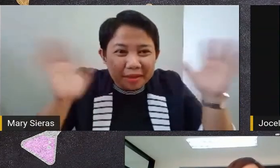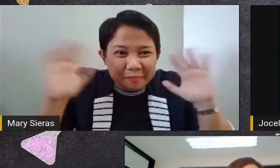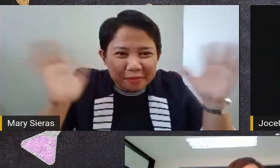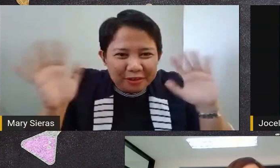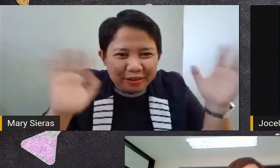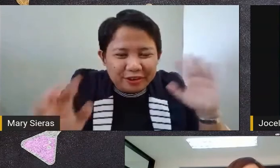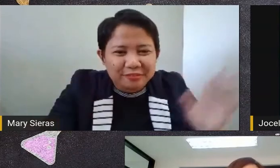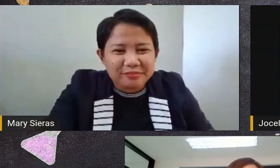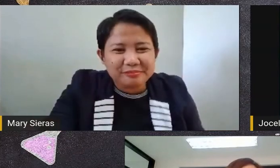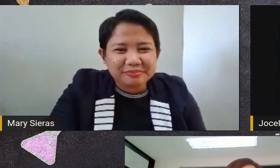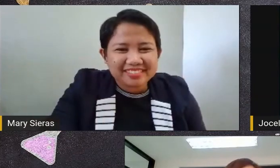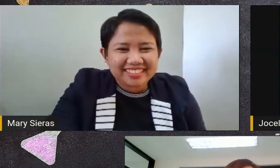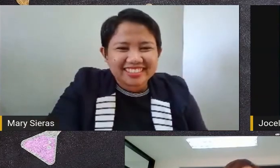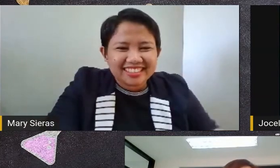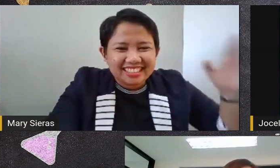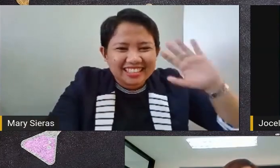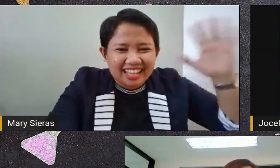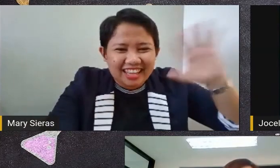Ma'am, bye-bye po.